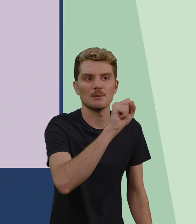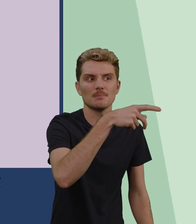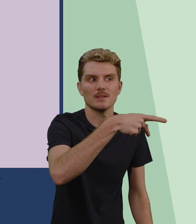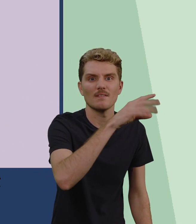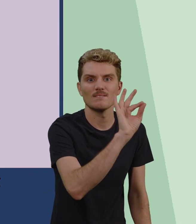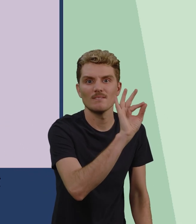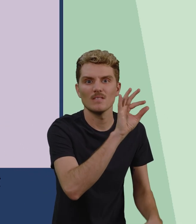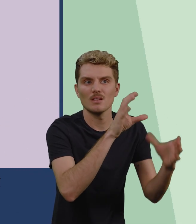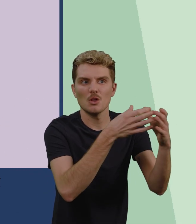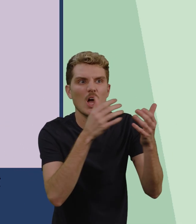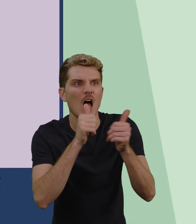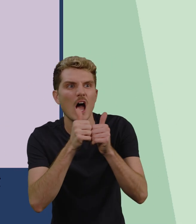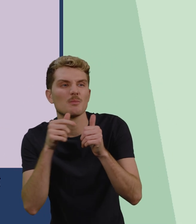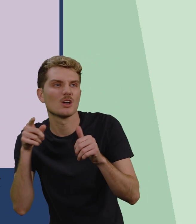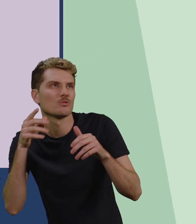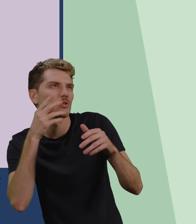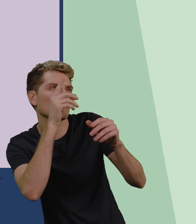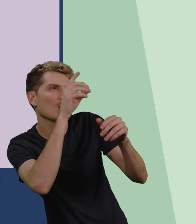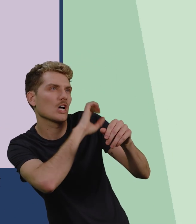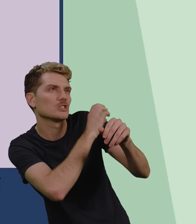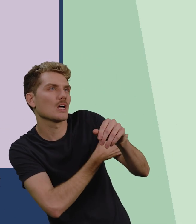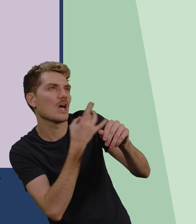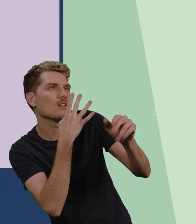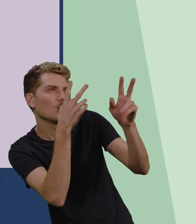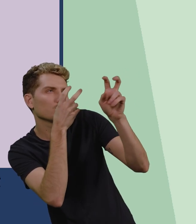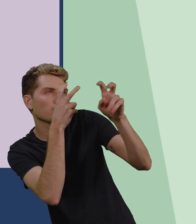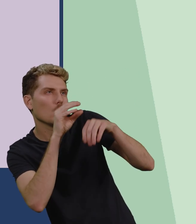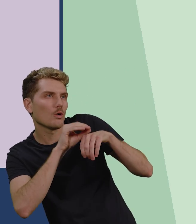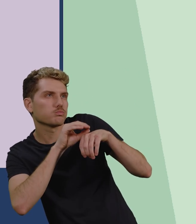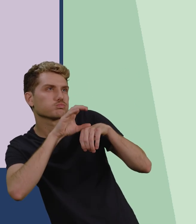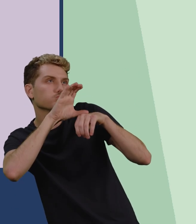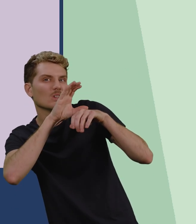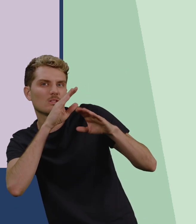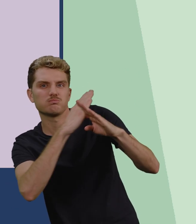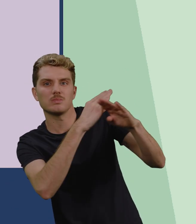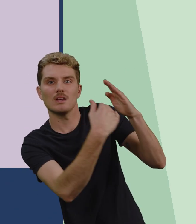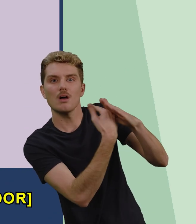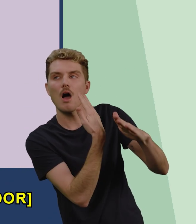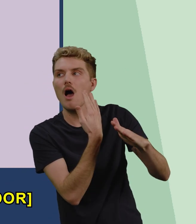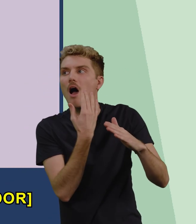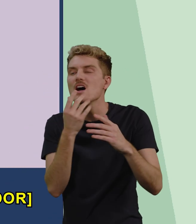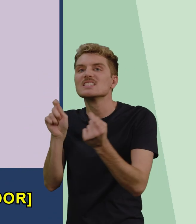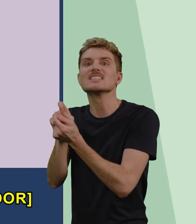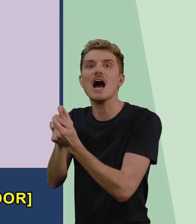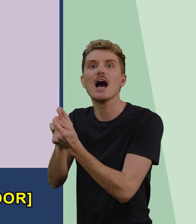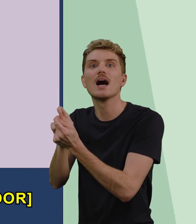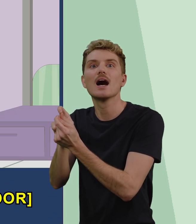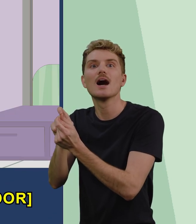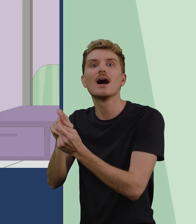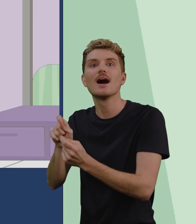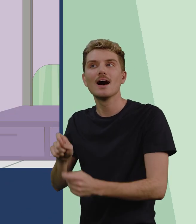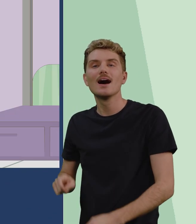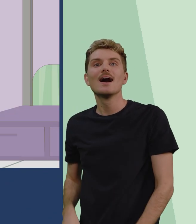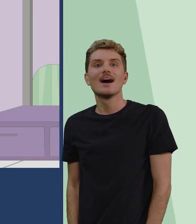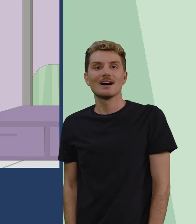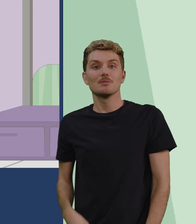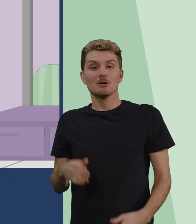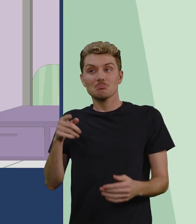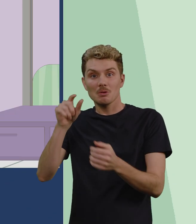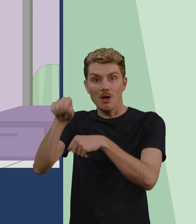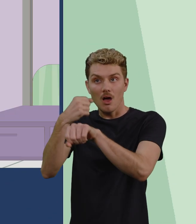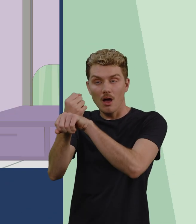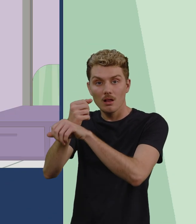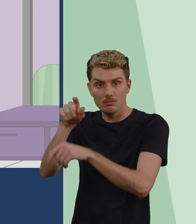9, so Lanterman used a photon lock to stop them from entering. Exactly. So with this